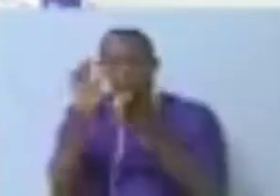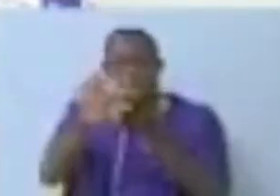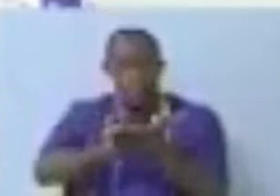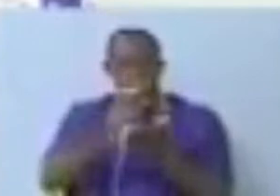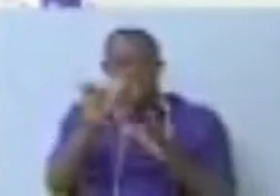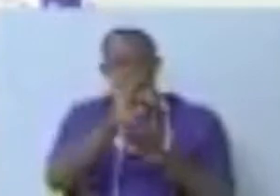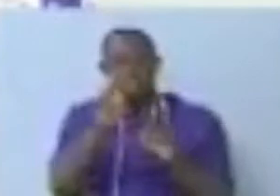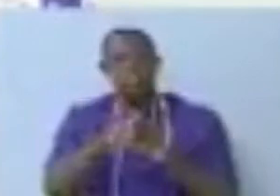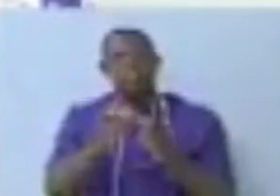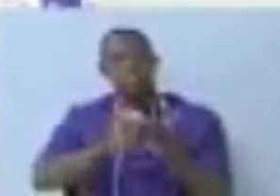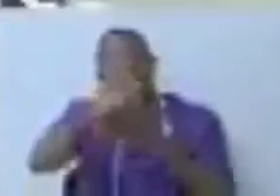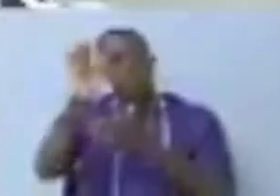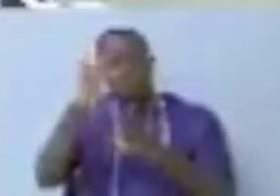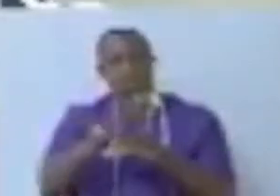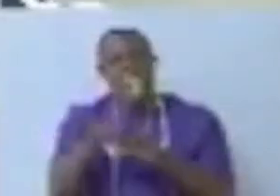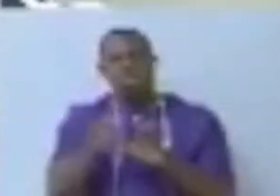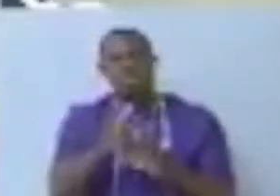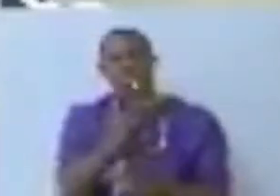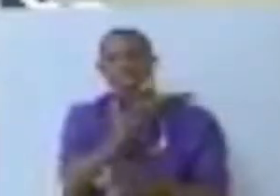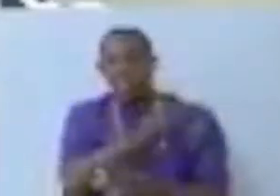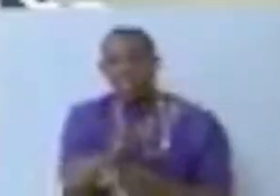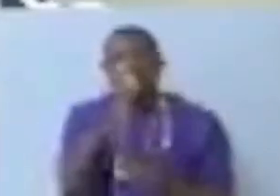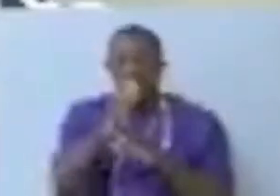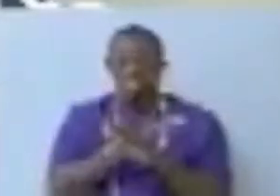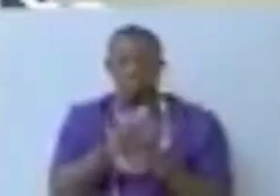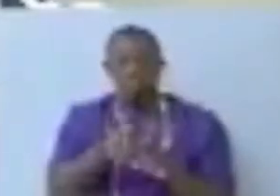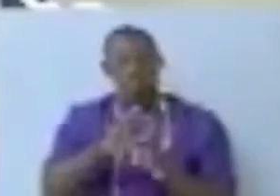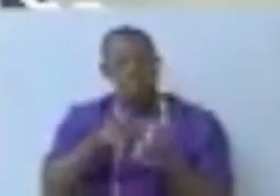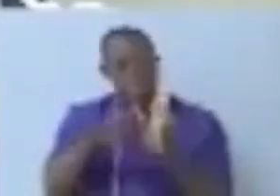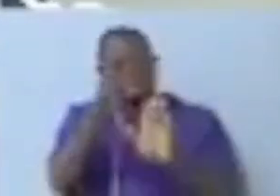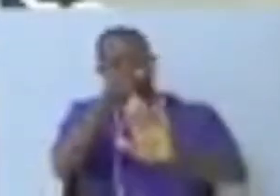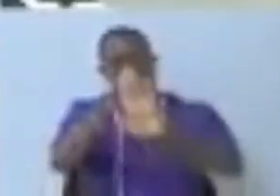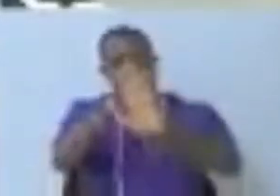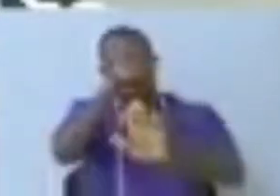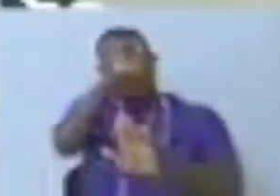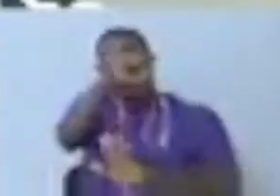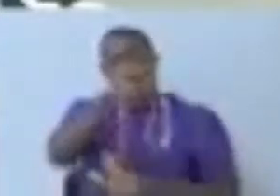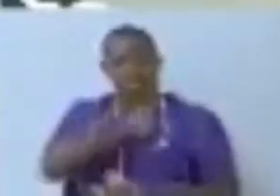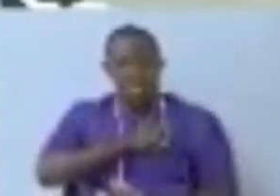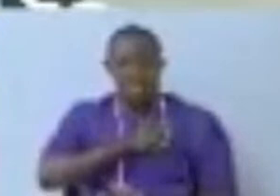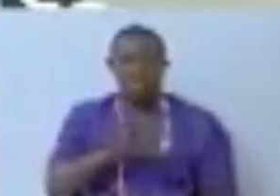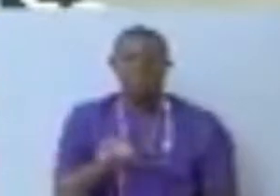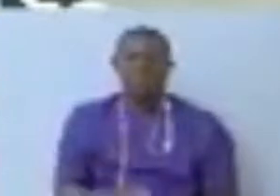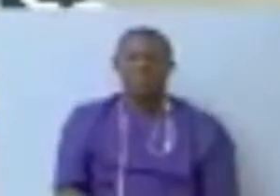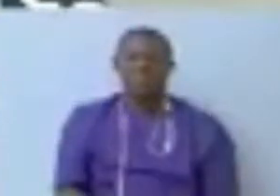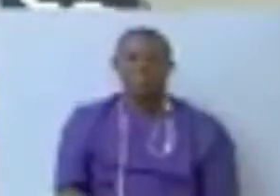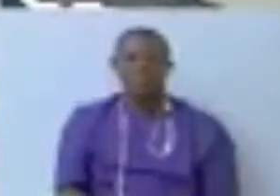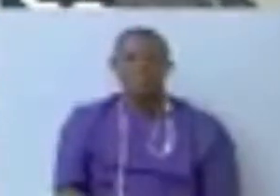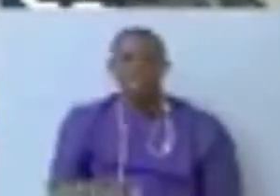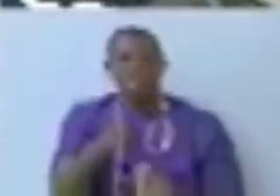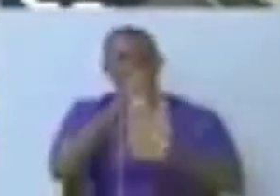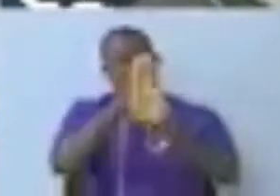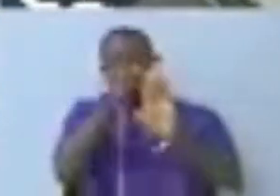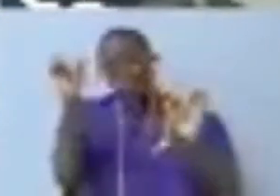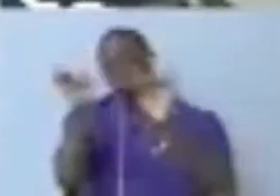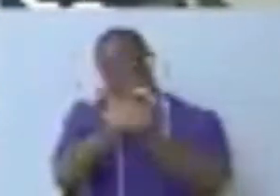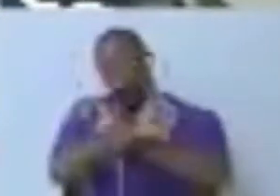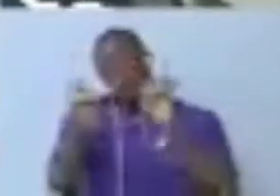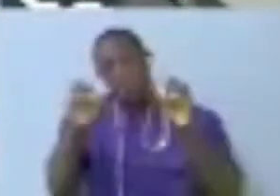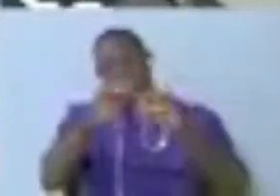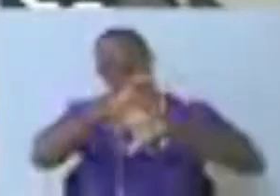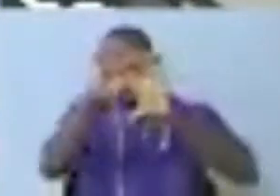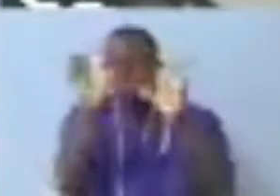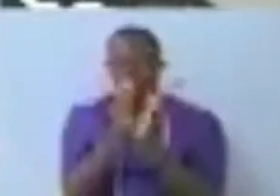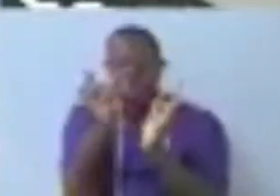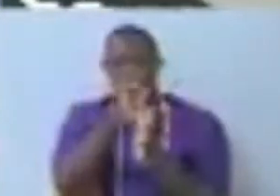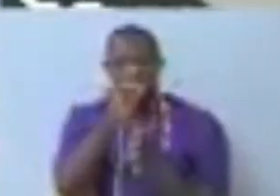But is that what you would call in defense? For yourself? I'm not defending anything. What I'm saying is, I did